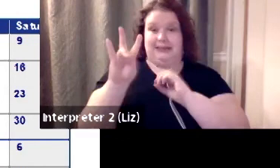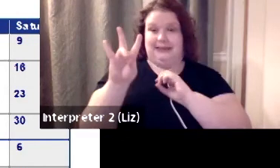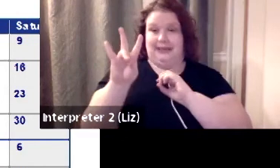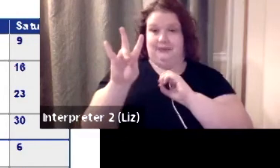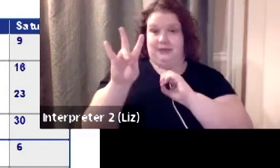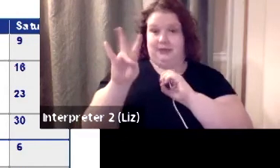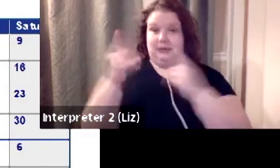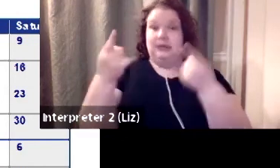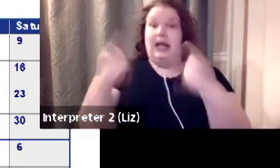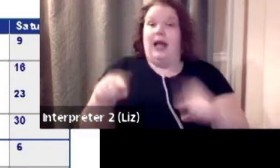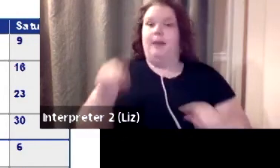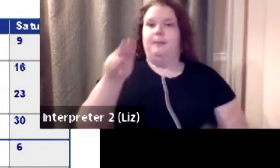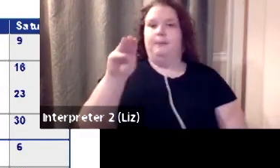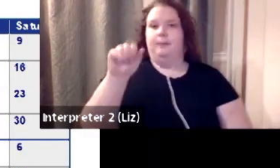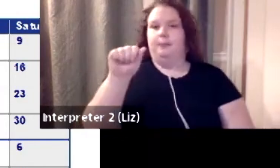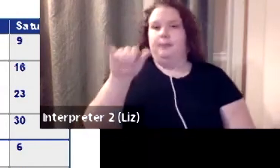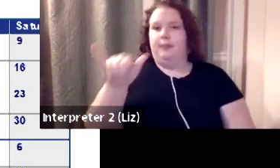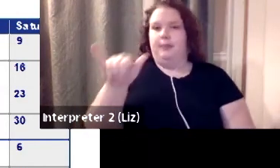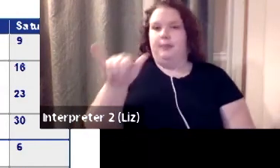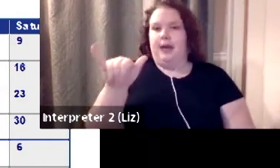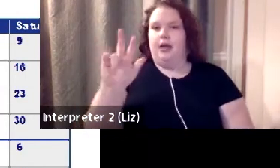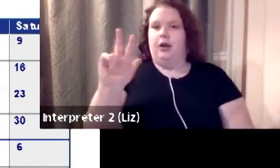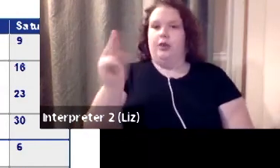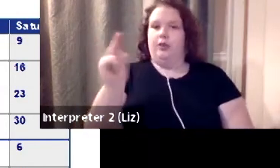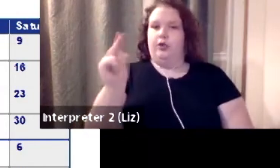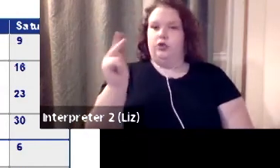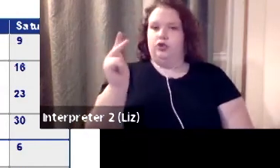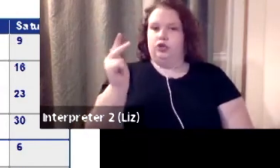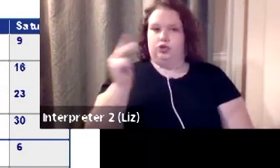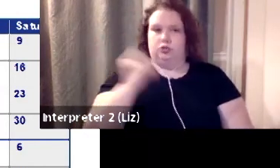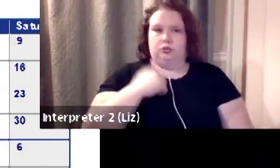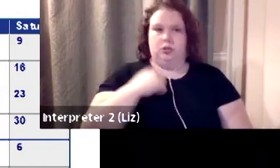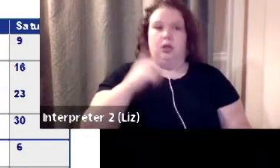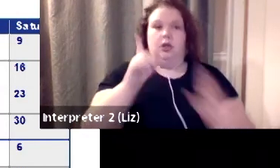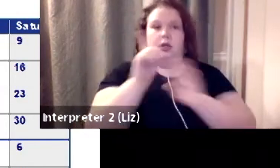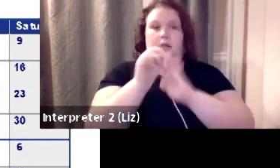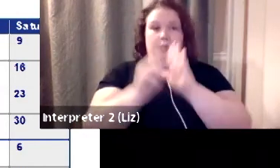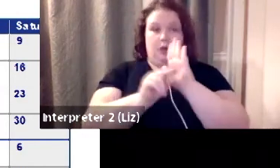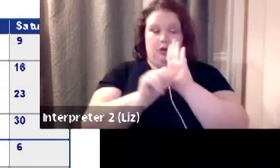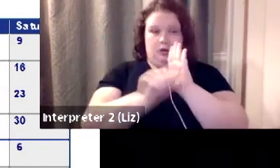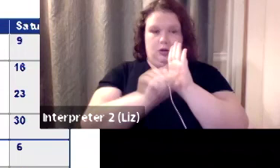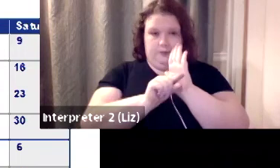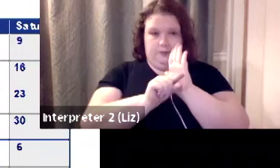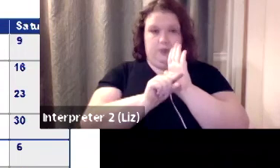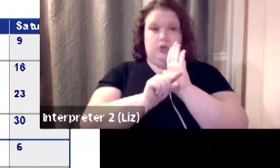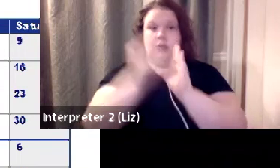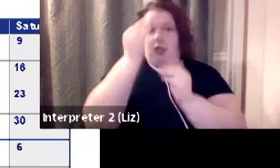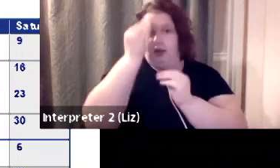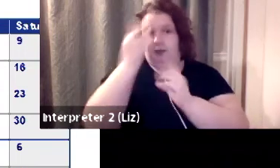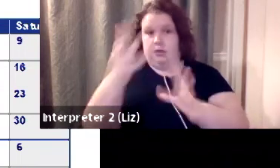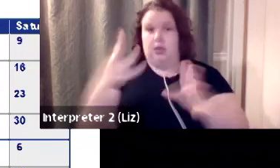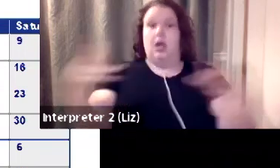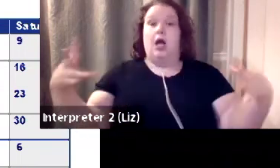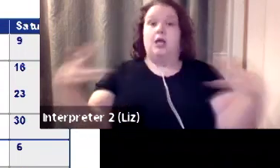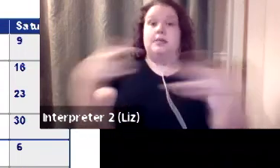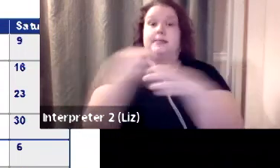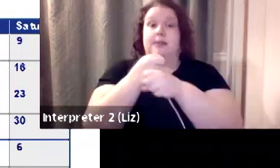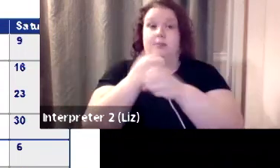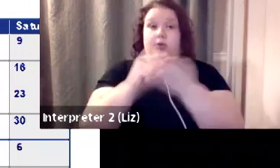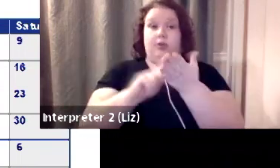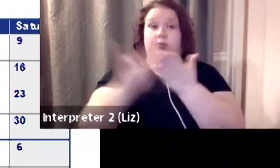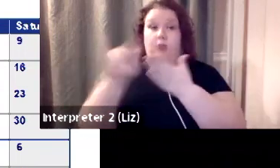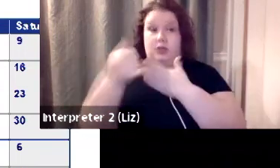3rd. And again, we'll hear the demographers update and then get into some summary project and elementary school follow-up,